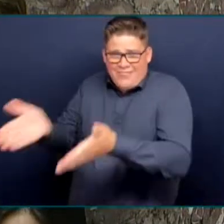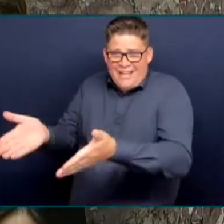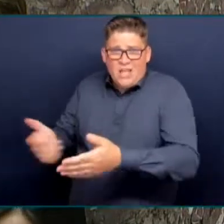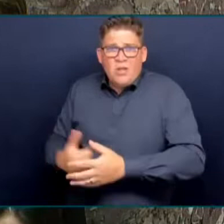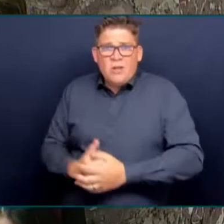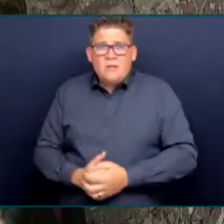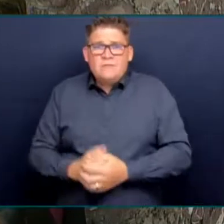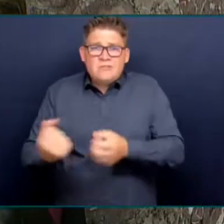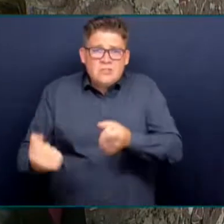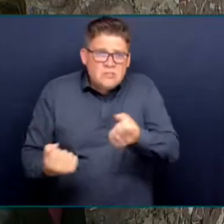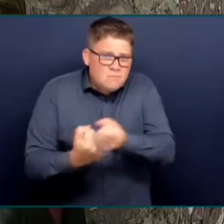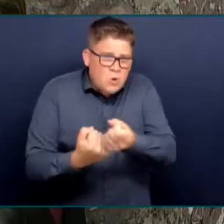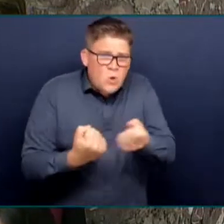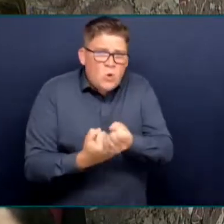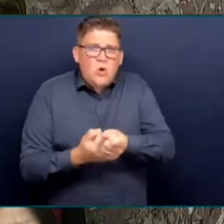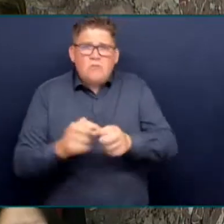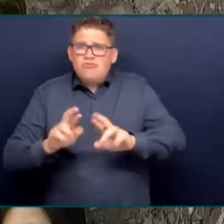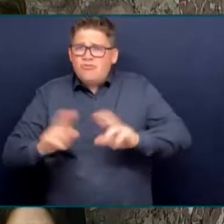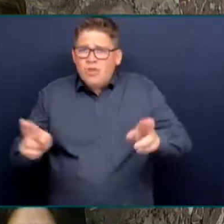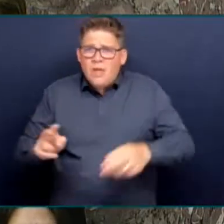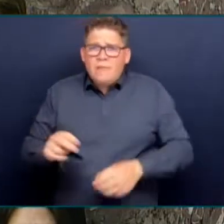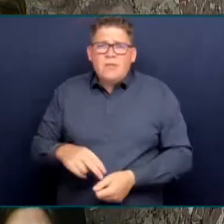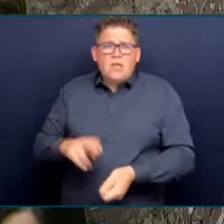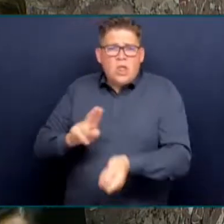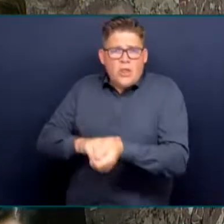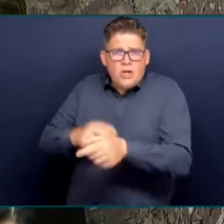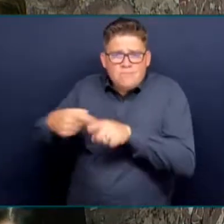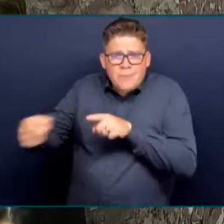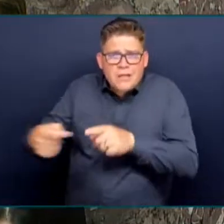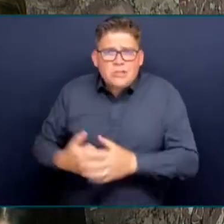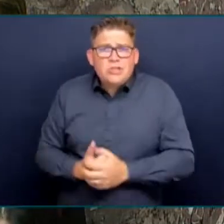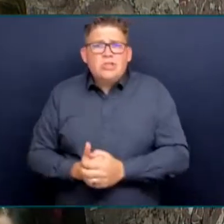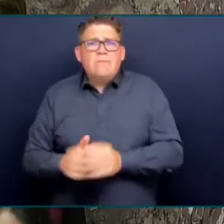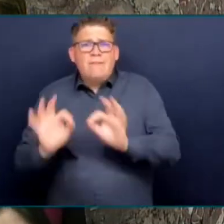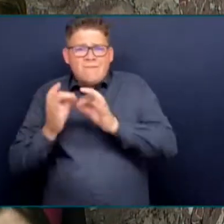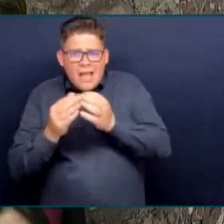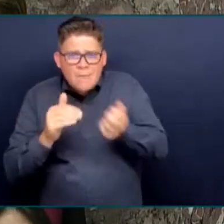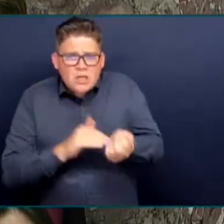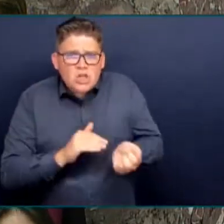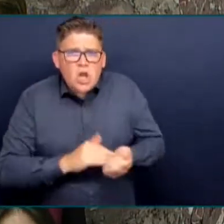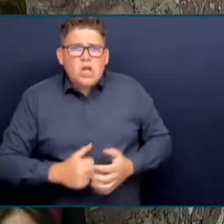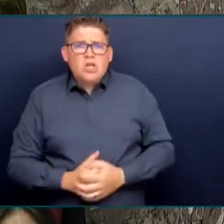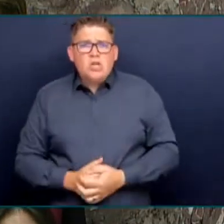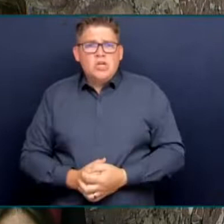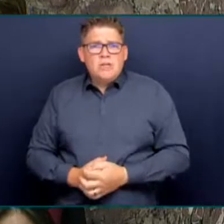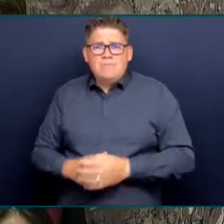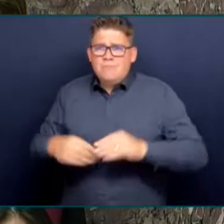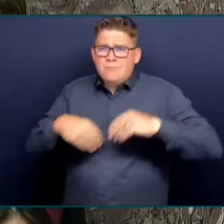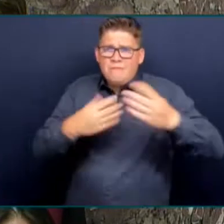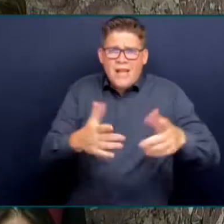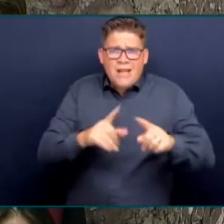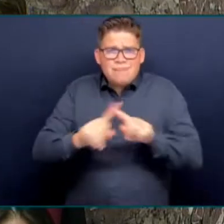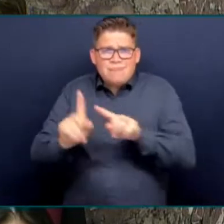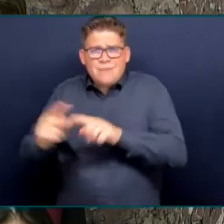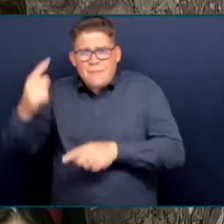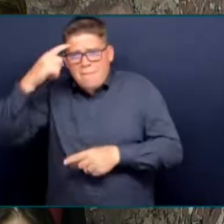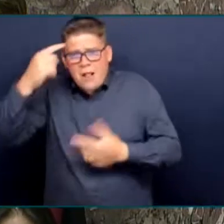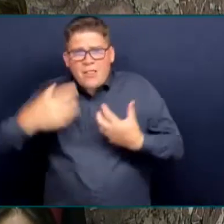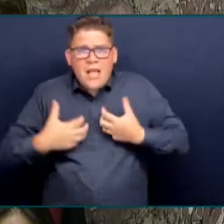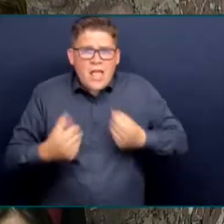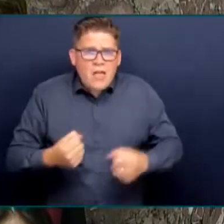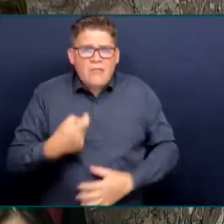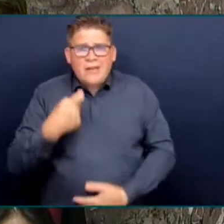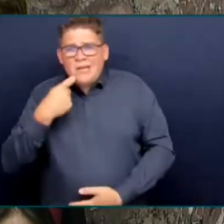practitioners to support people dealing with issues of mental health and addiction. More than 200 added net to primary care networks, because